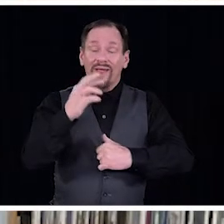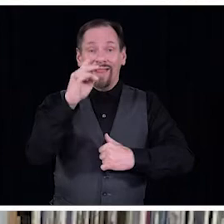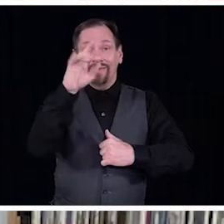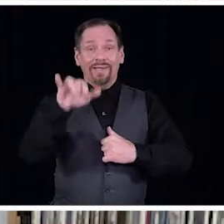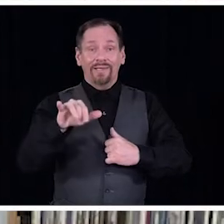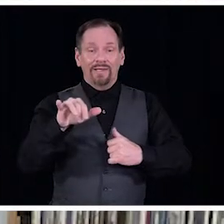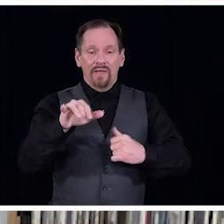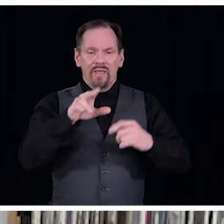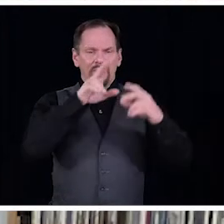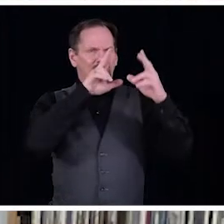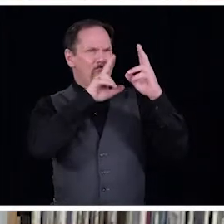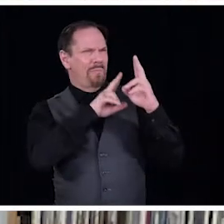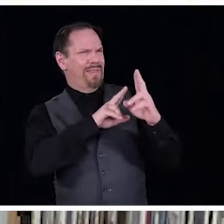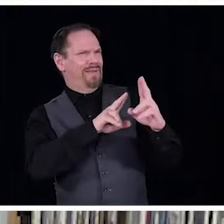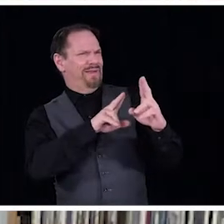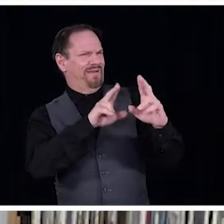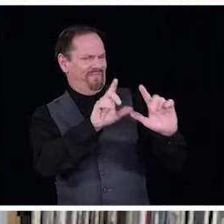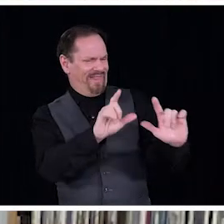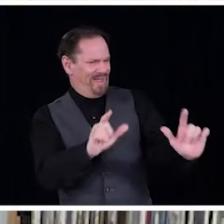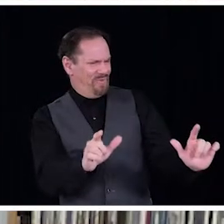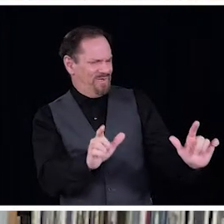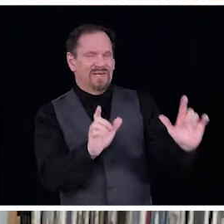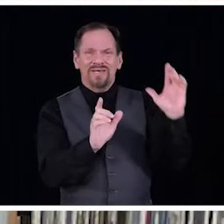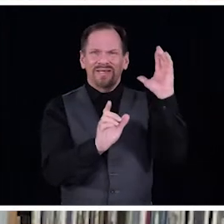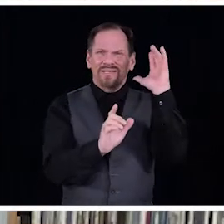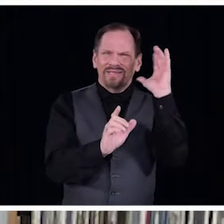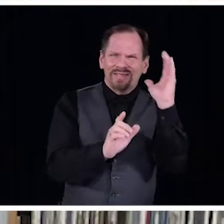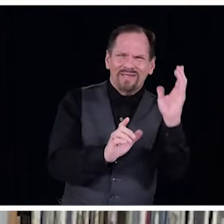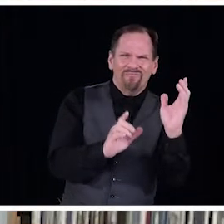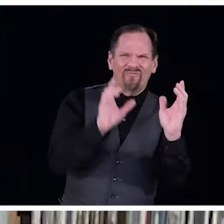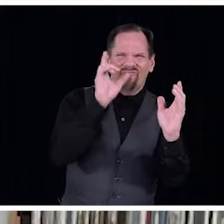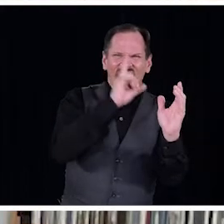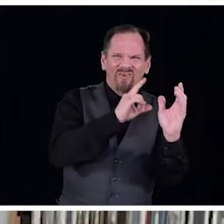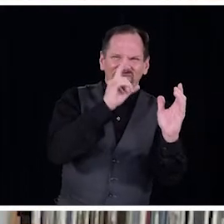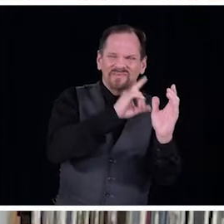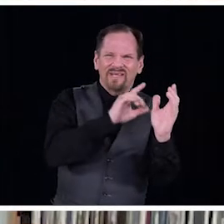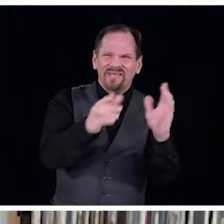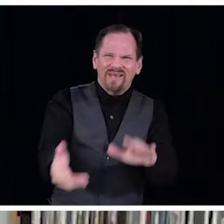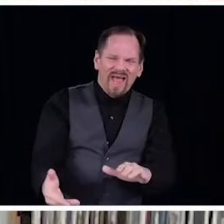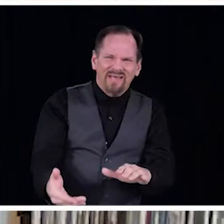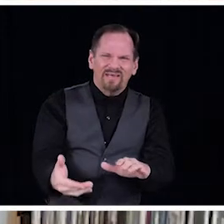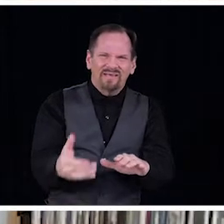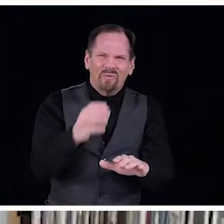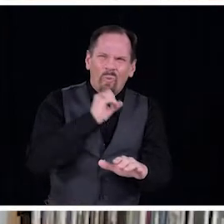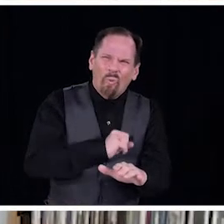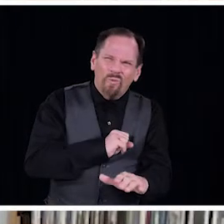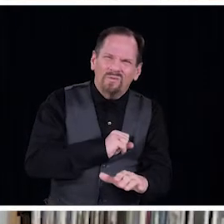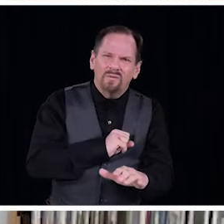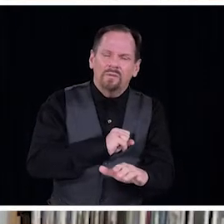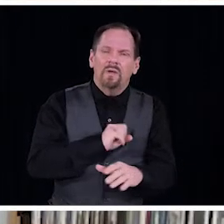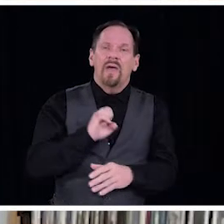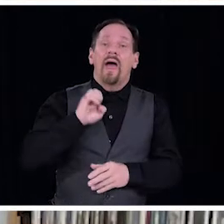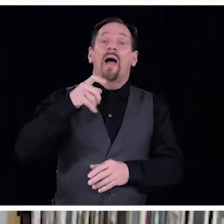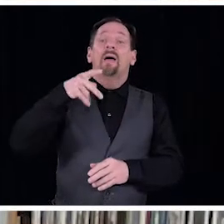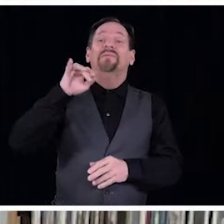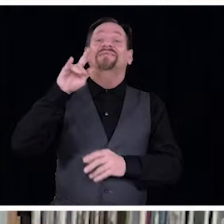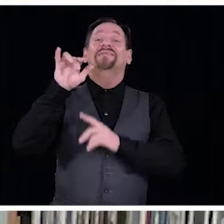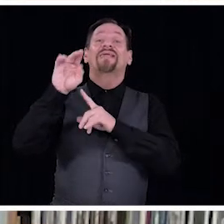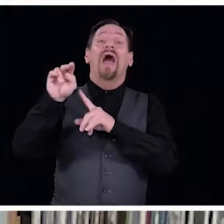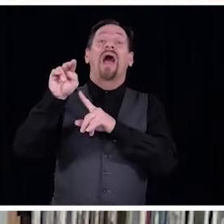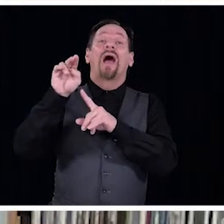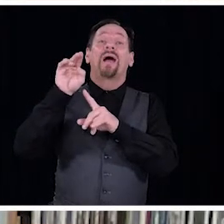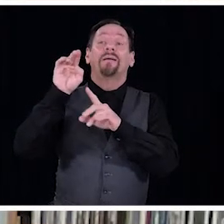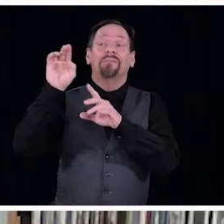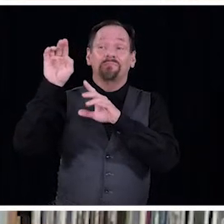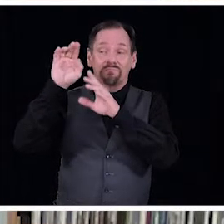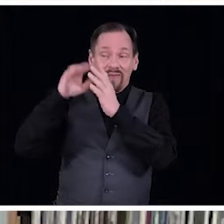nobility of its language might seem archaic, false, and dead. The same might be said of the Epstein paintings that were exhibited amid the